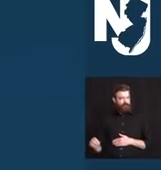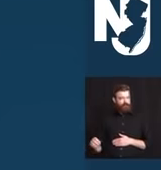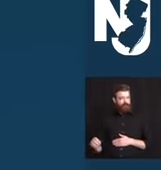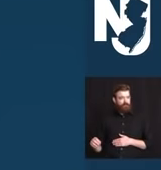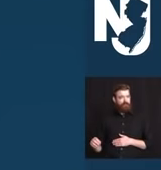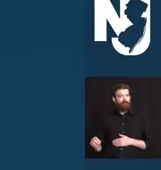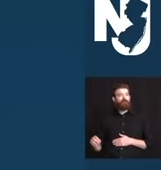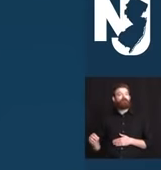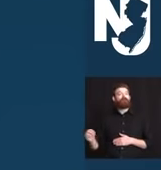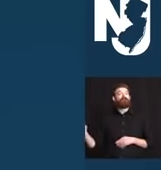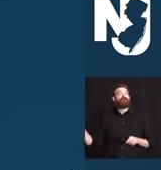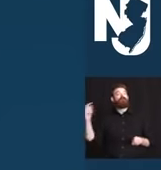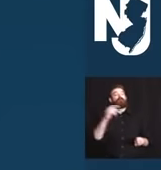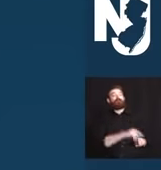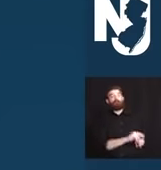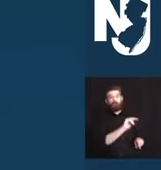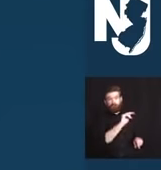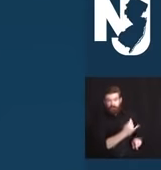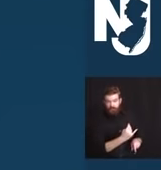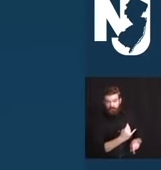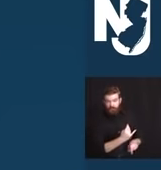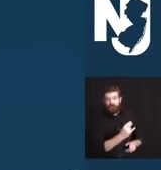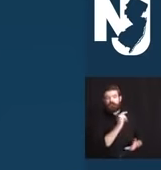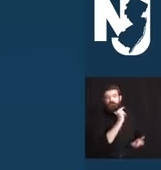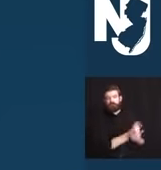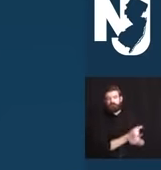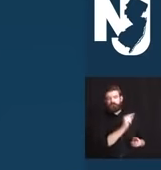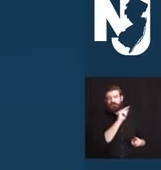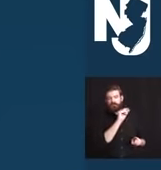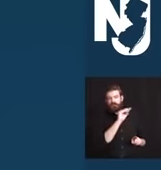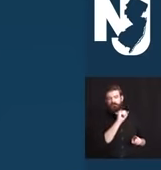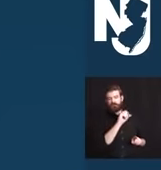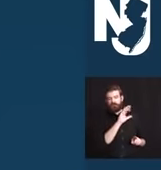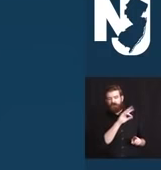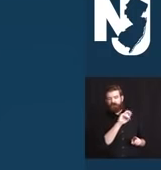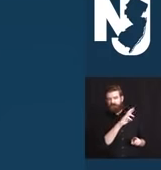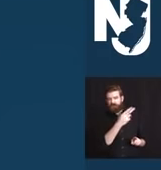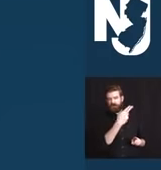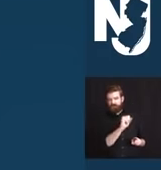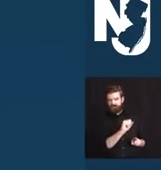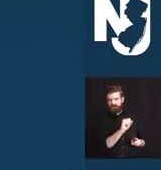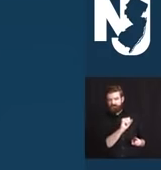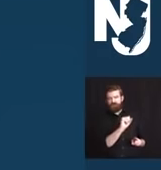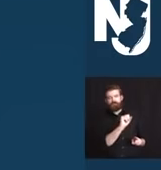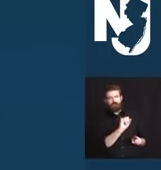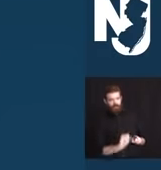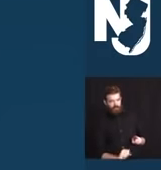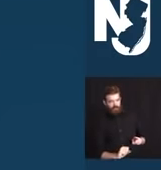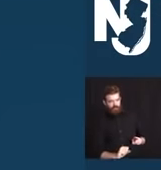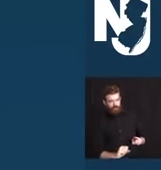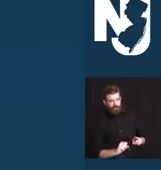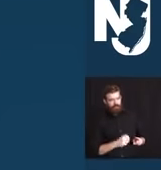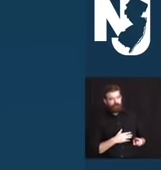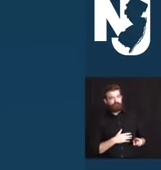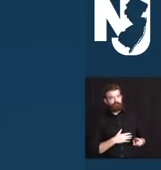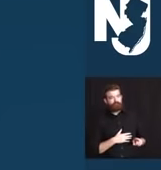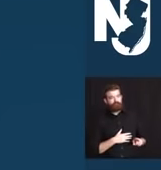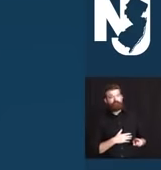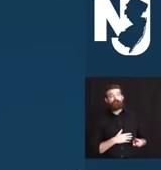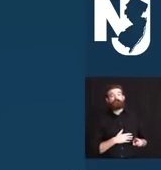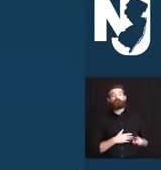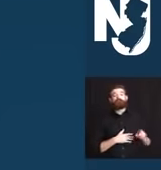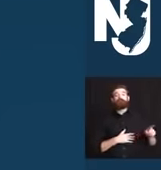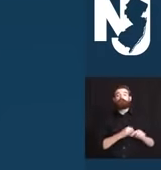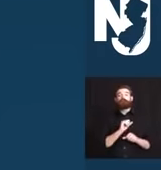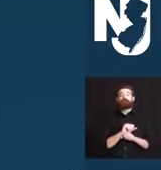School South. Rocco actually had two careers. The first as a chemical operator with Ecolab, and the second as the owner of